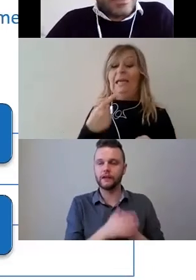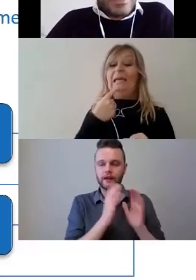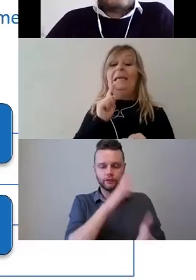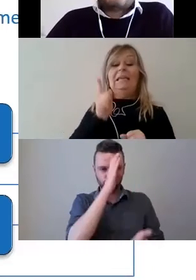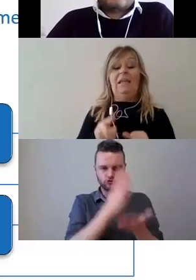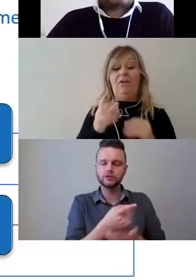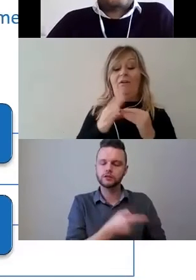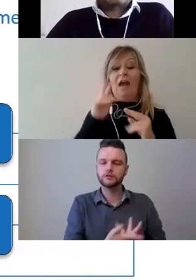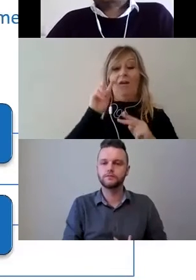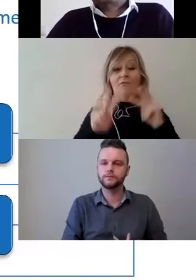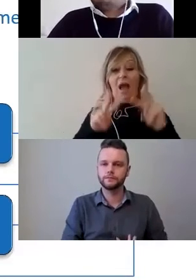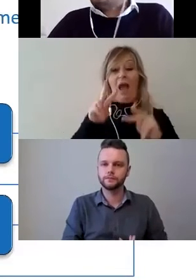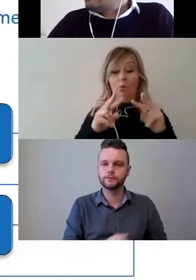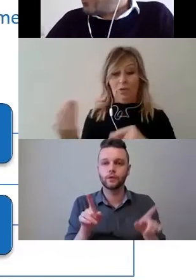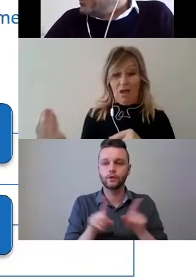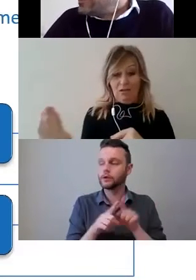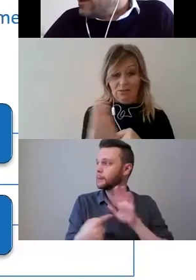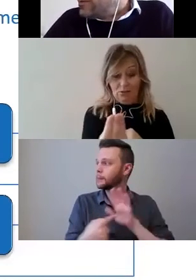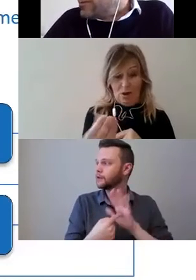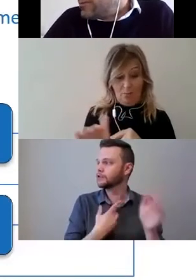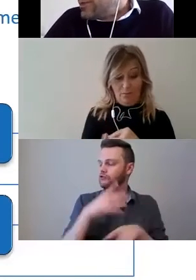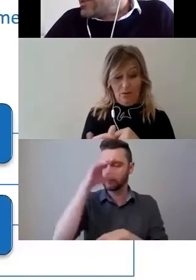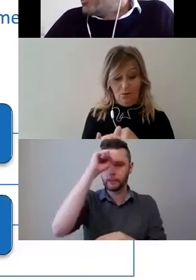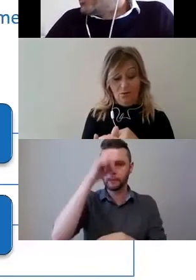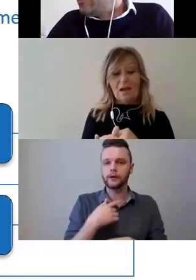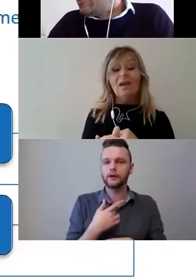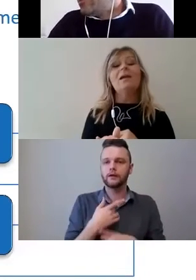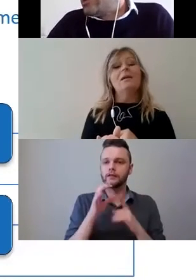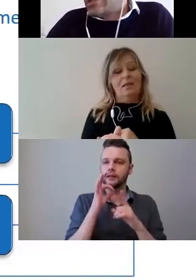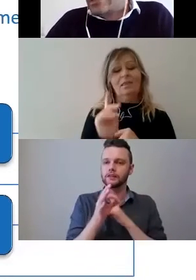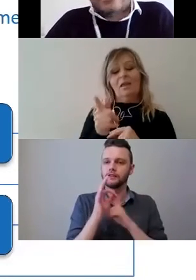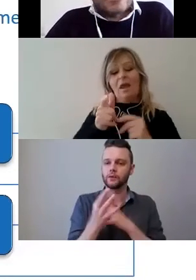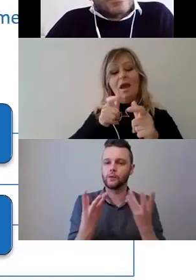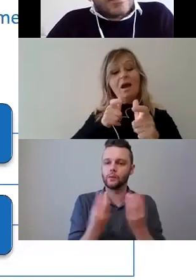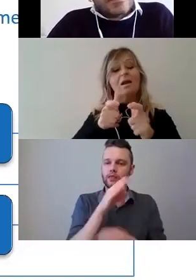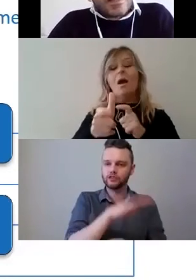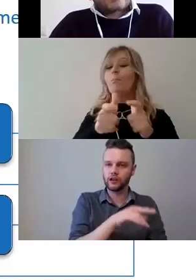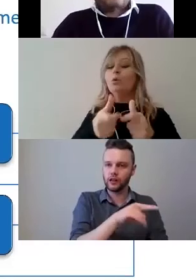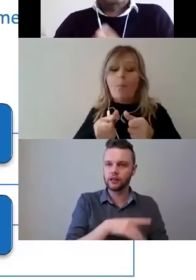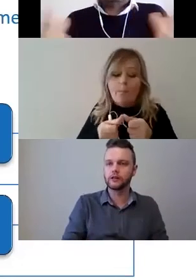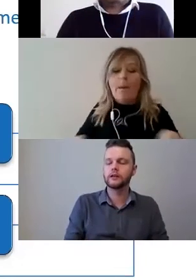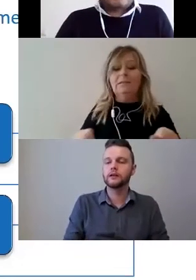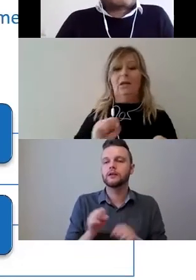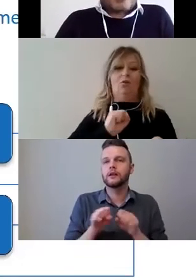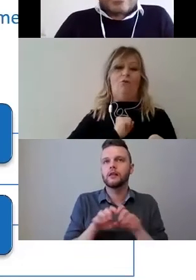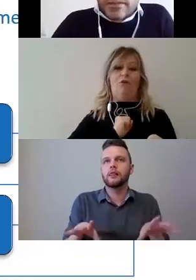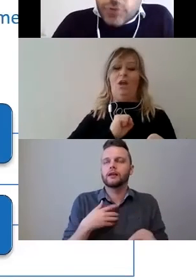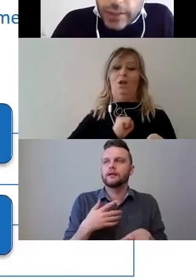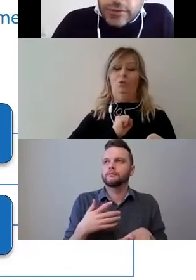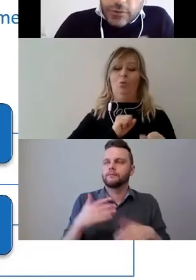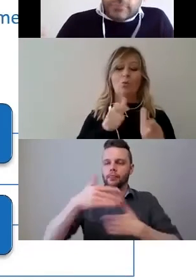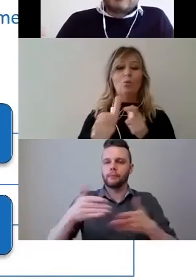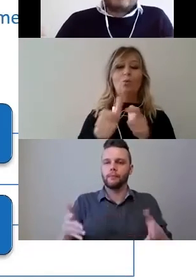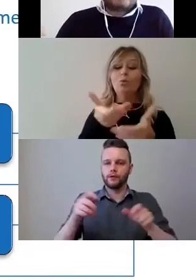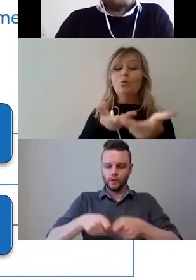trust. And it's also important to remember that when there is an interview with a child, it's like opening a box and